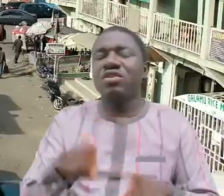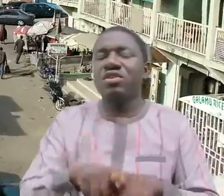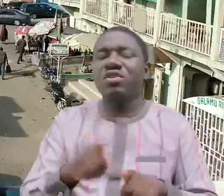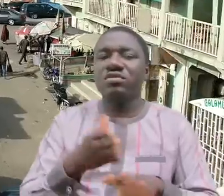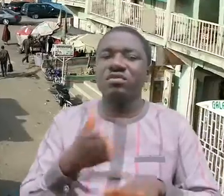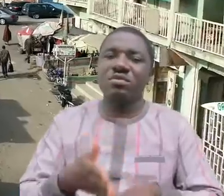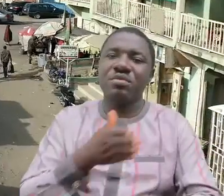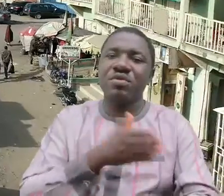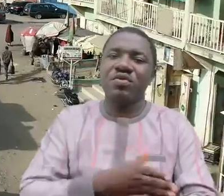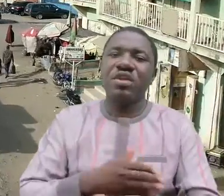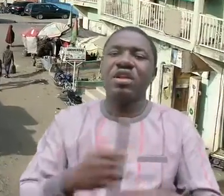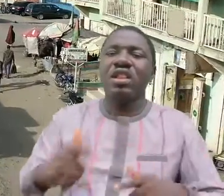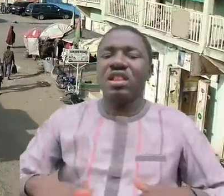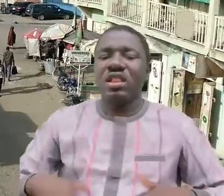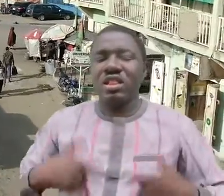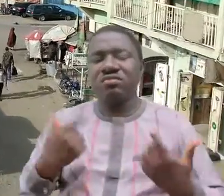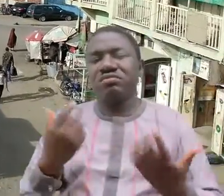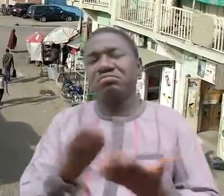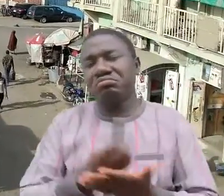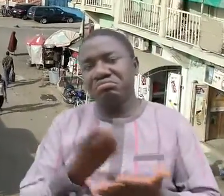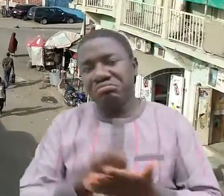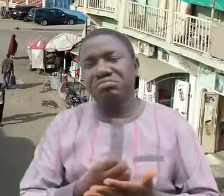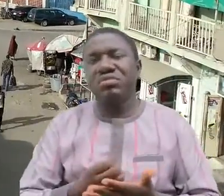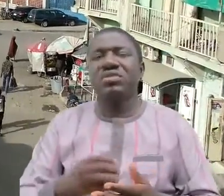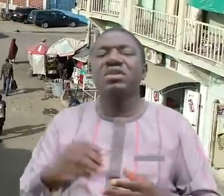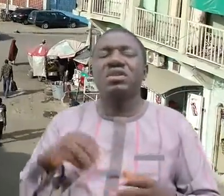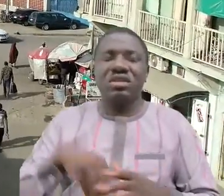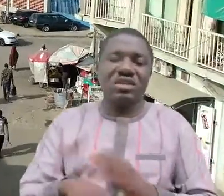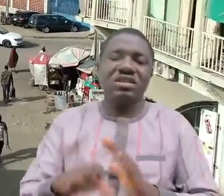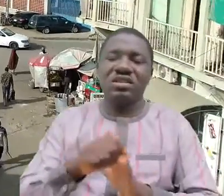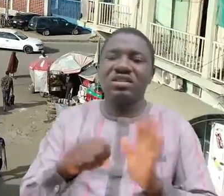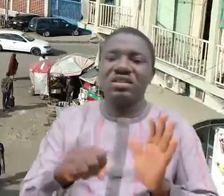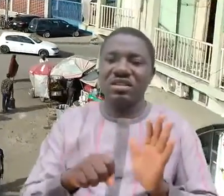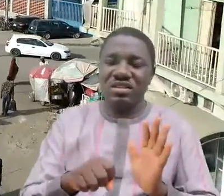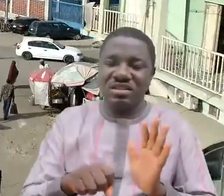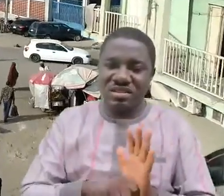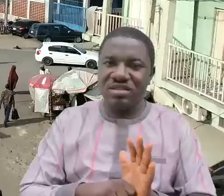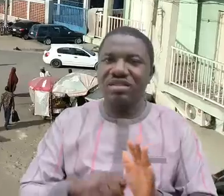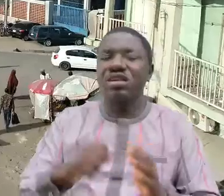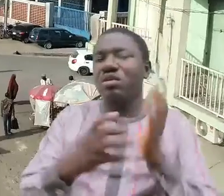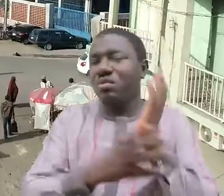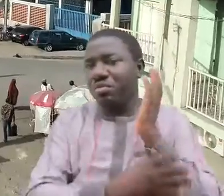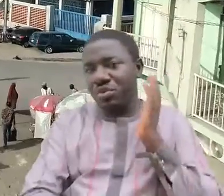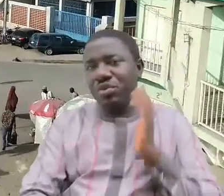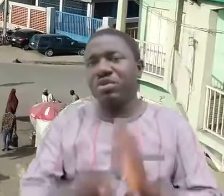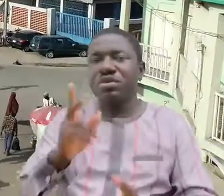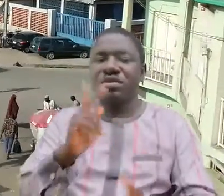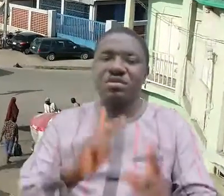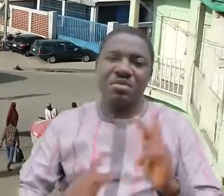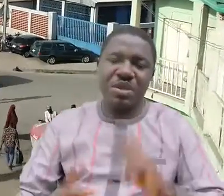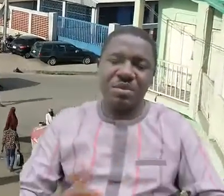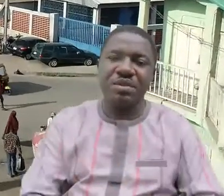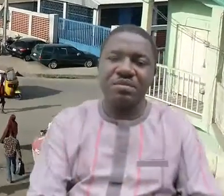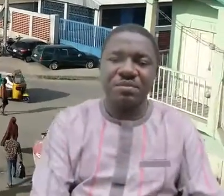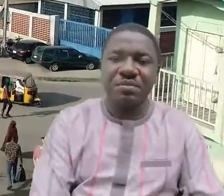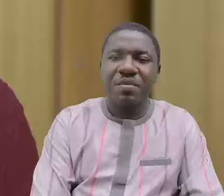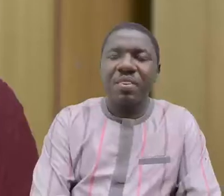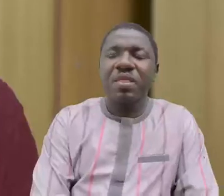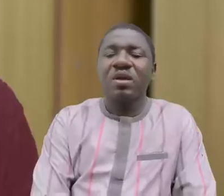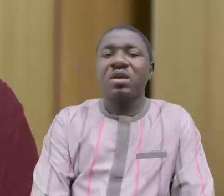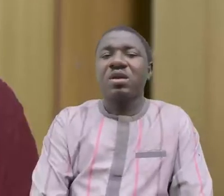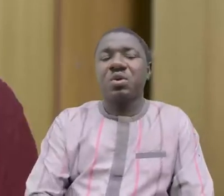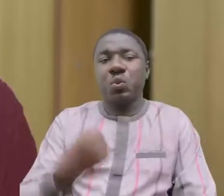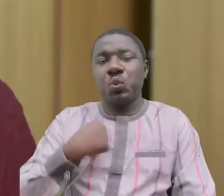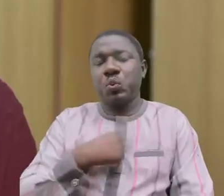household poverty and bring about improvements in the lives of the state's poorest and most deprived households.